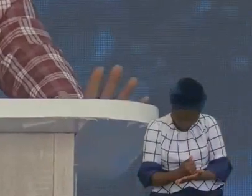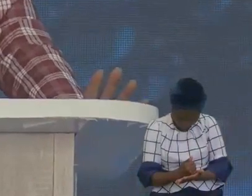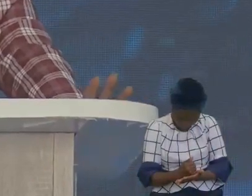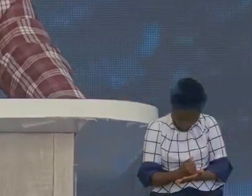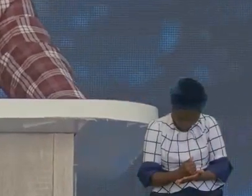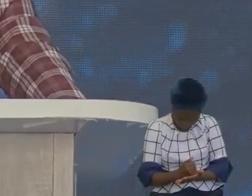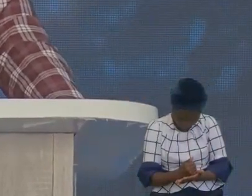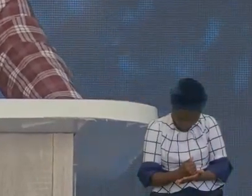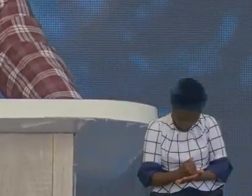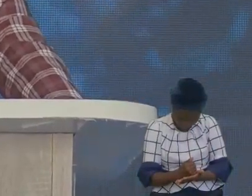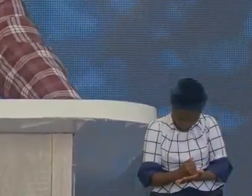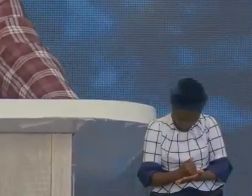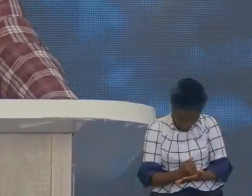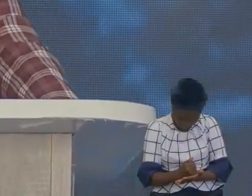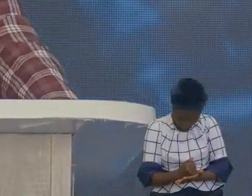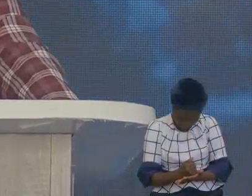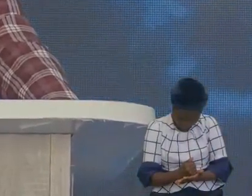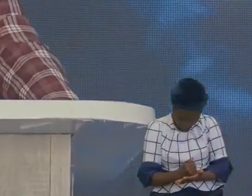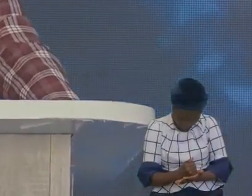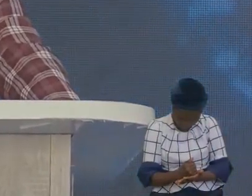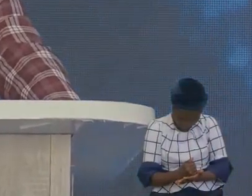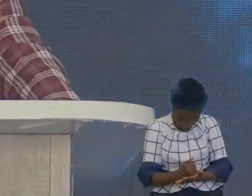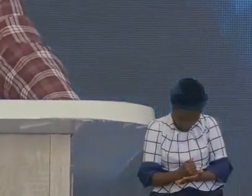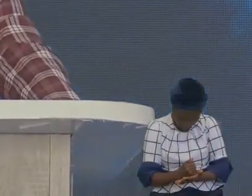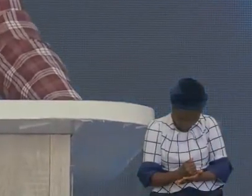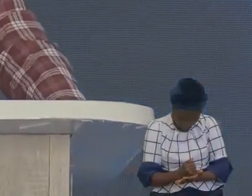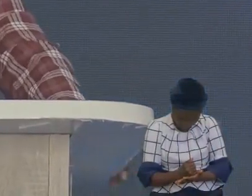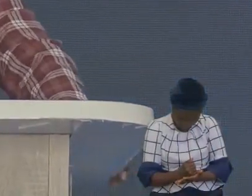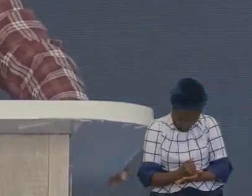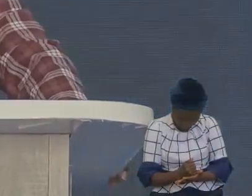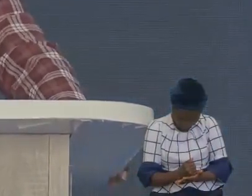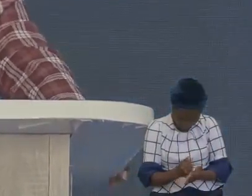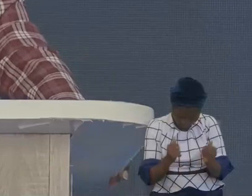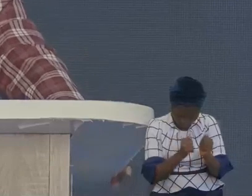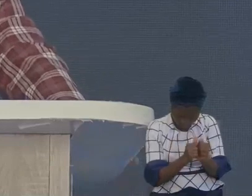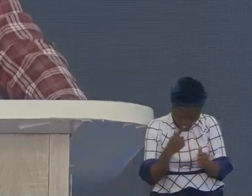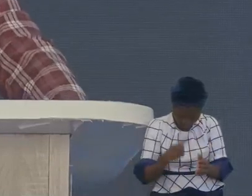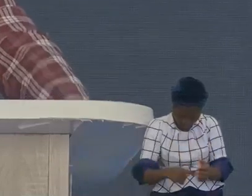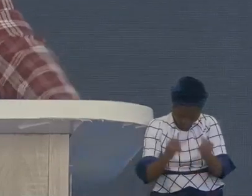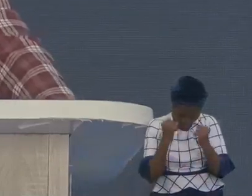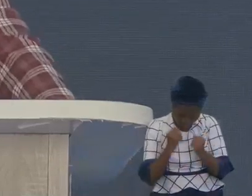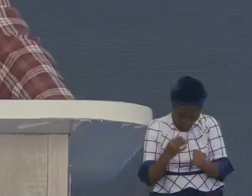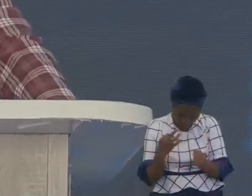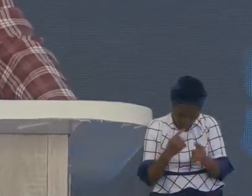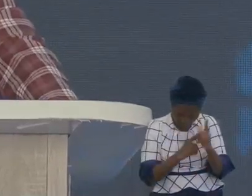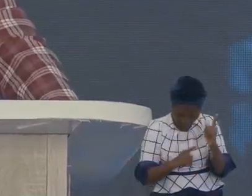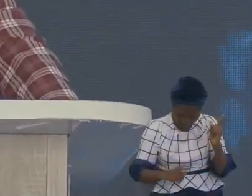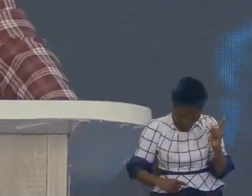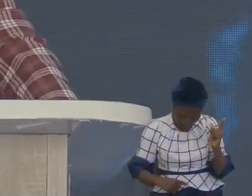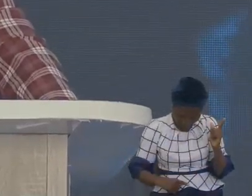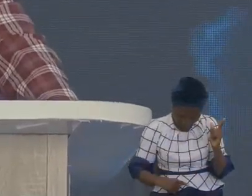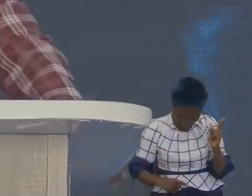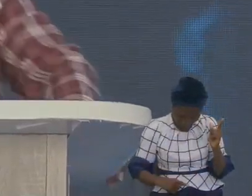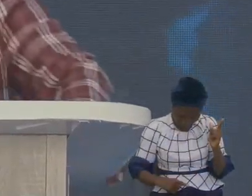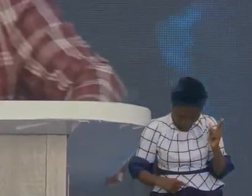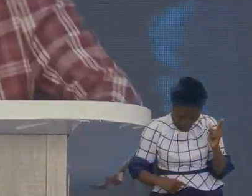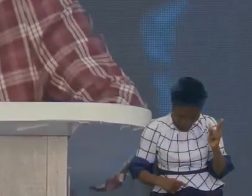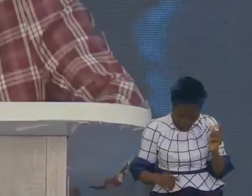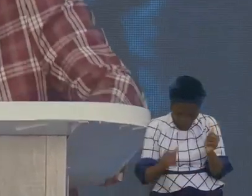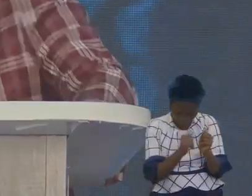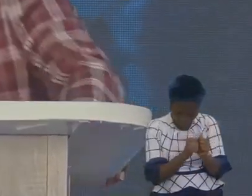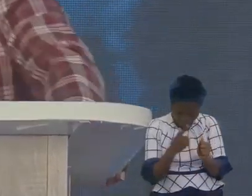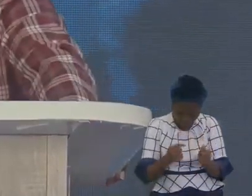With the power of the Lord, with the lifting of the Lord, and with